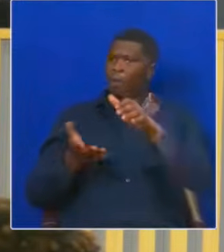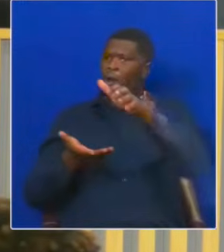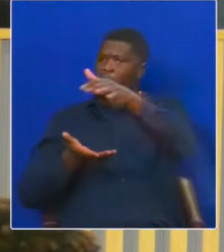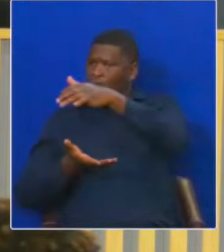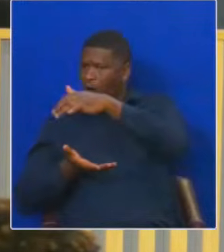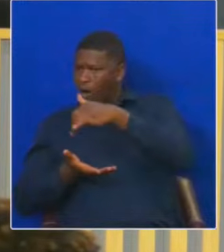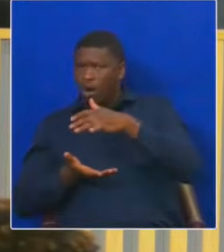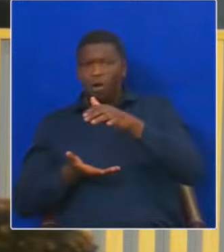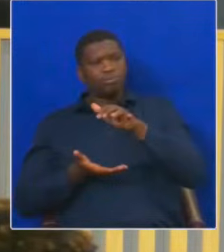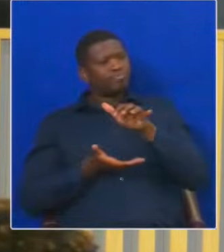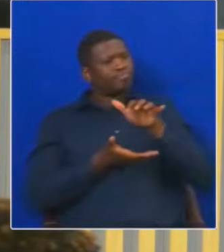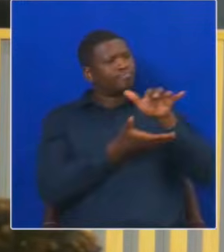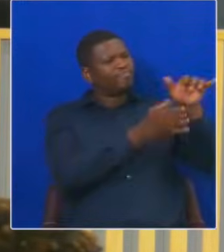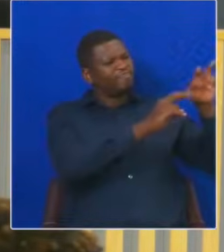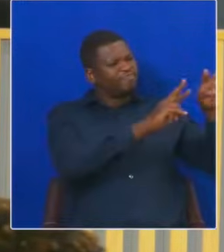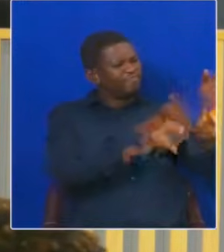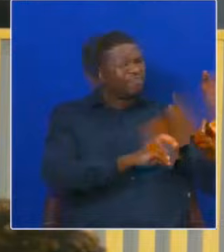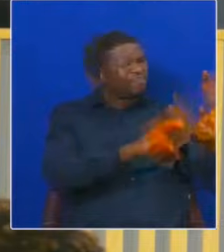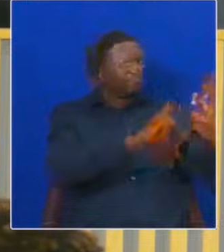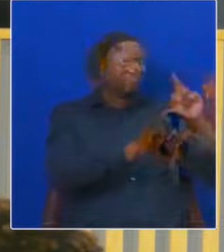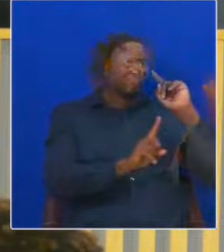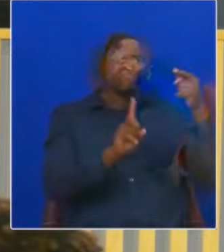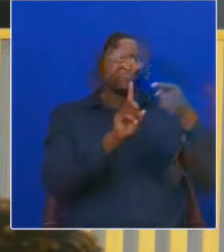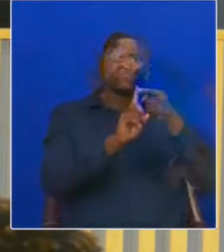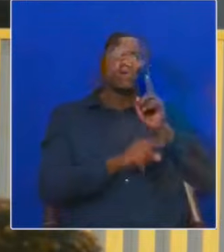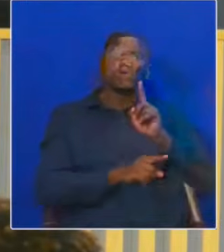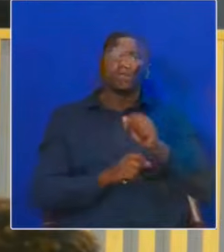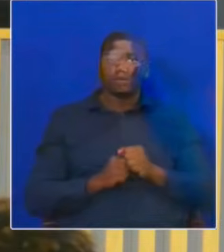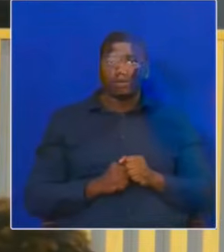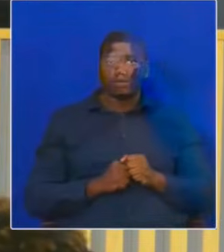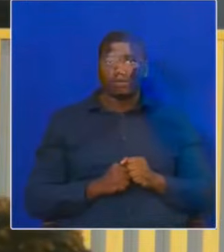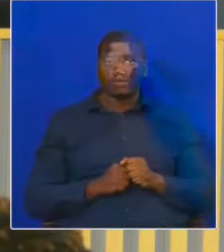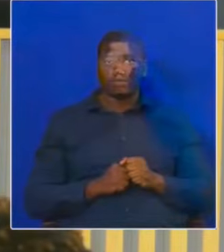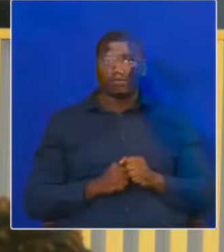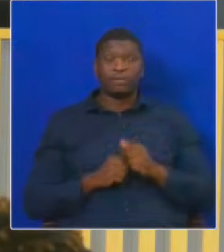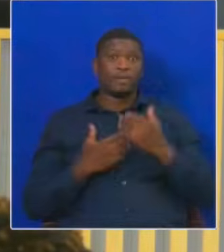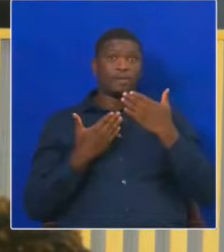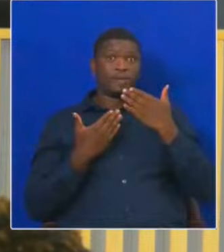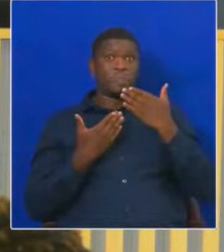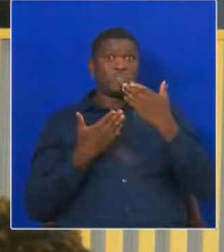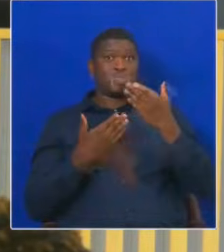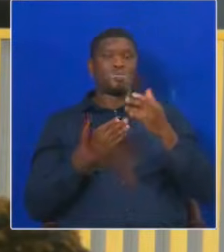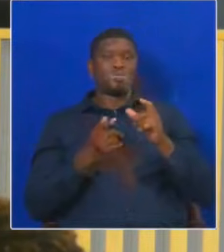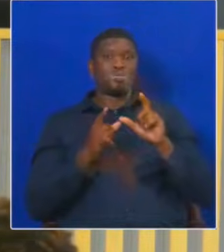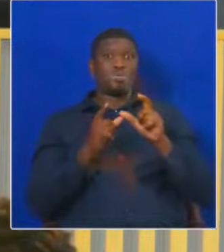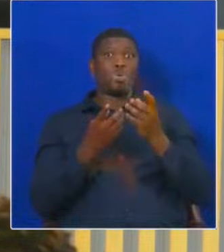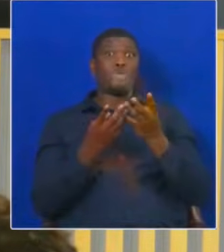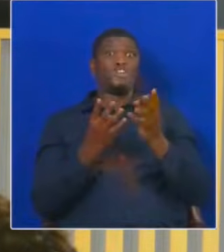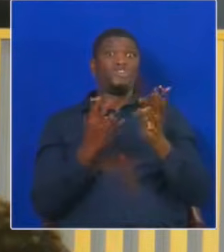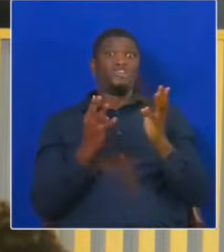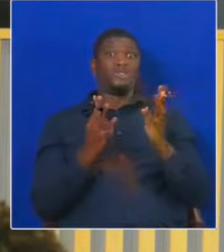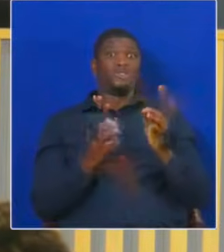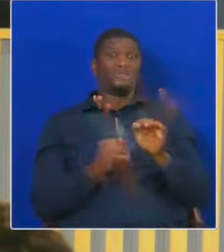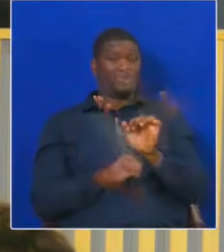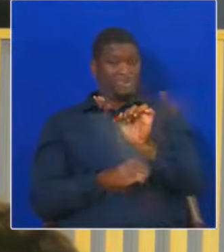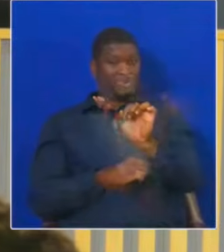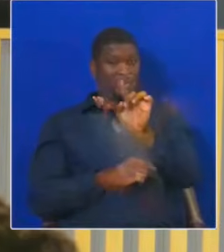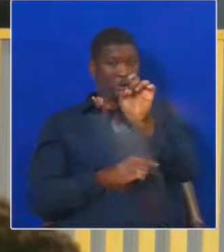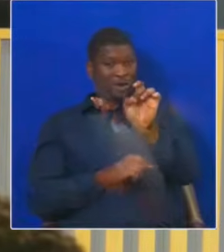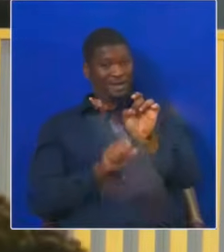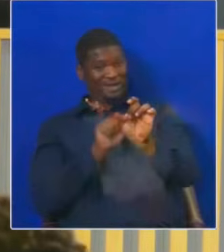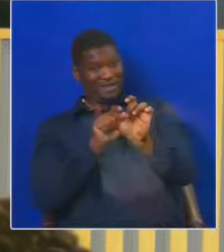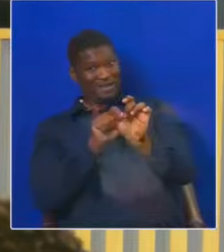Thank you, Commissioner. I believe you asked a very right question.